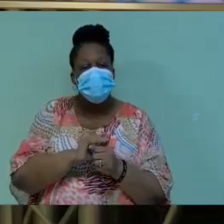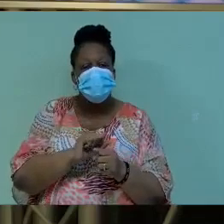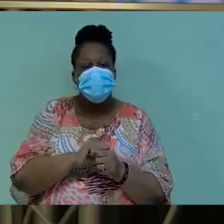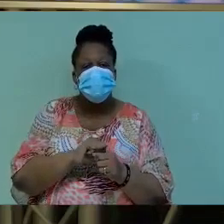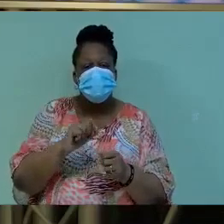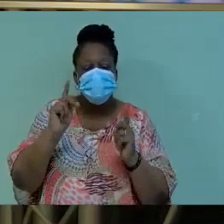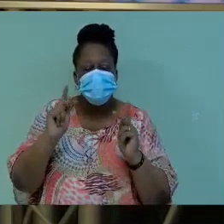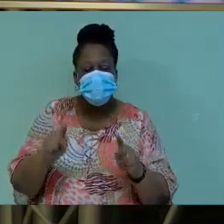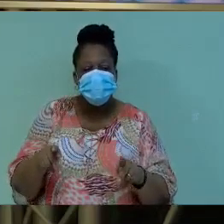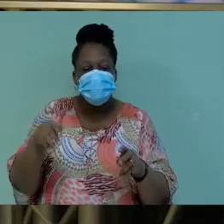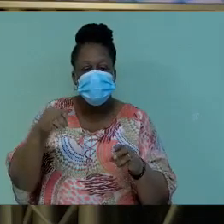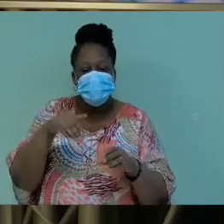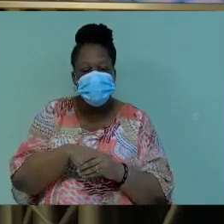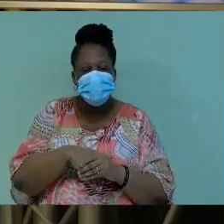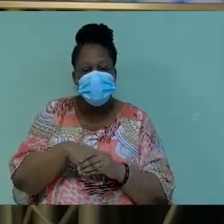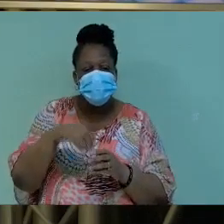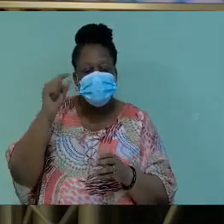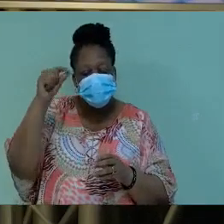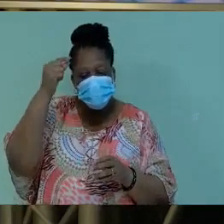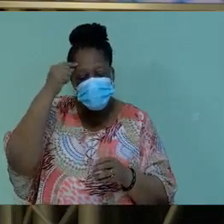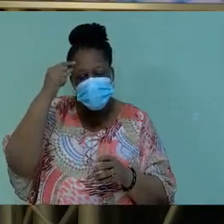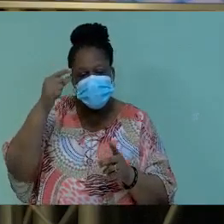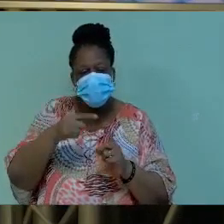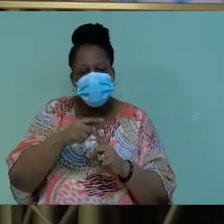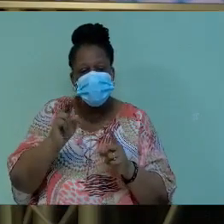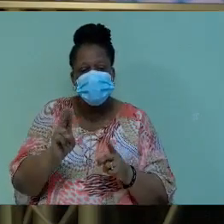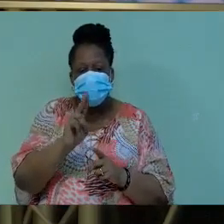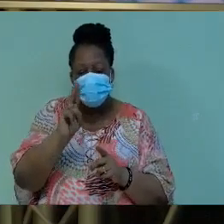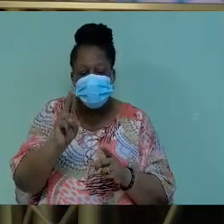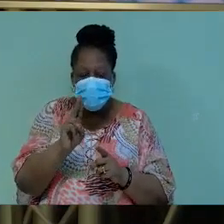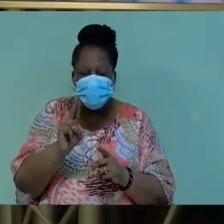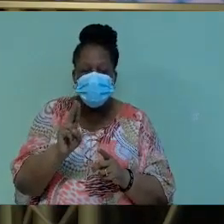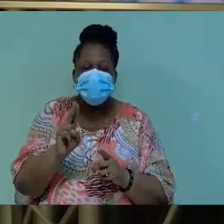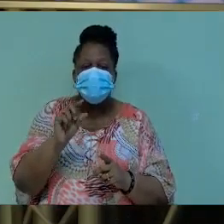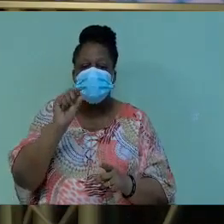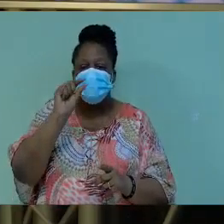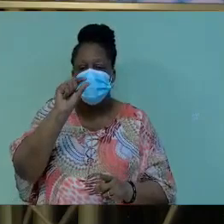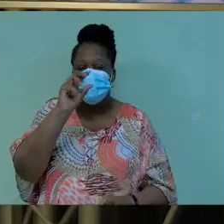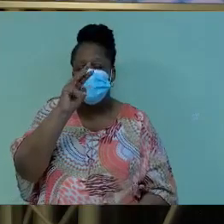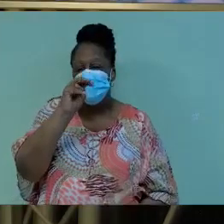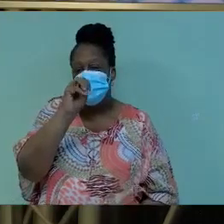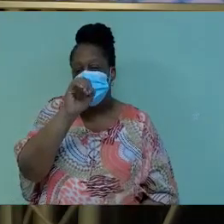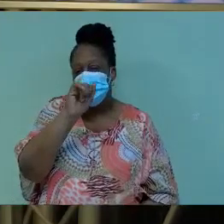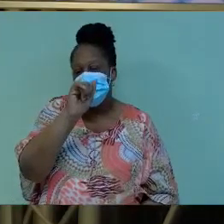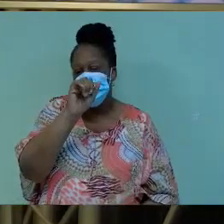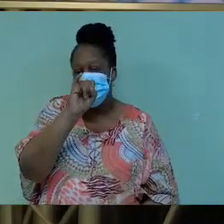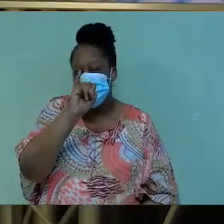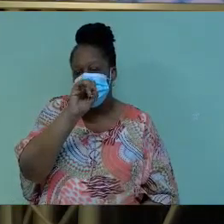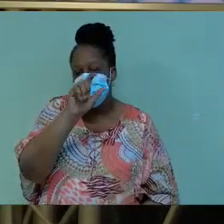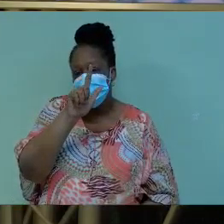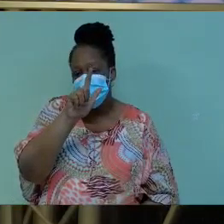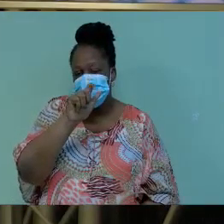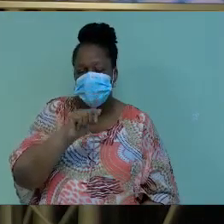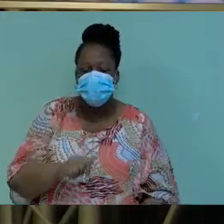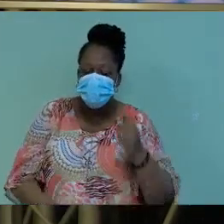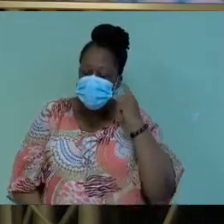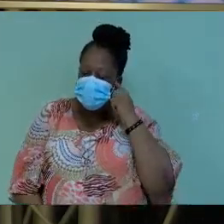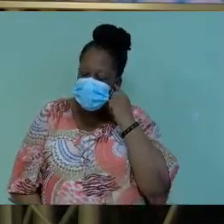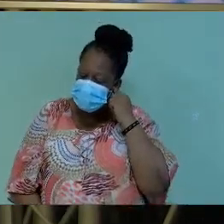to use a government email. We do understand that it is important that we have